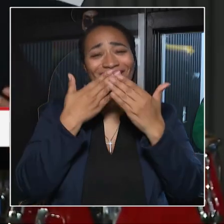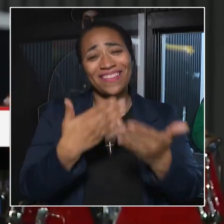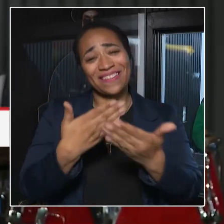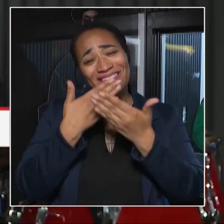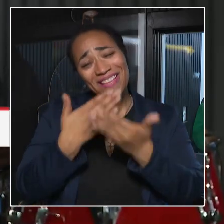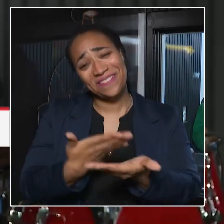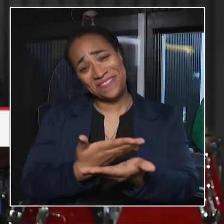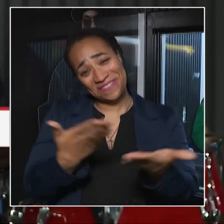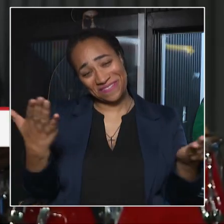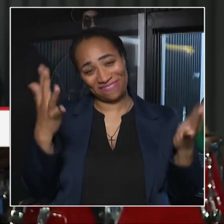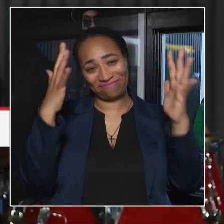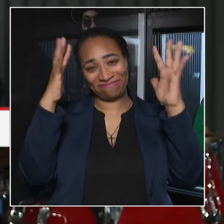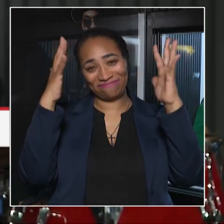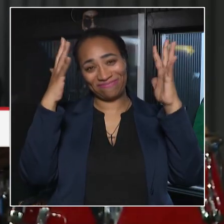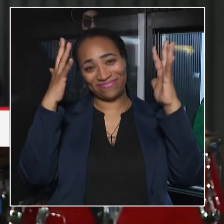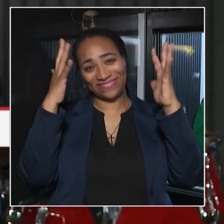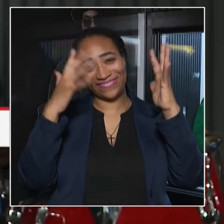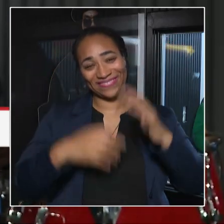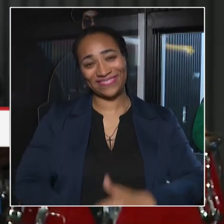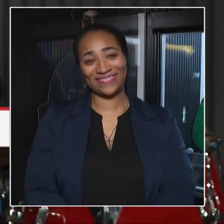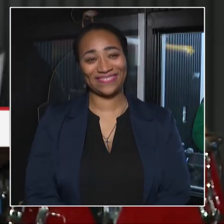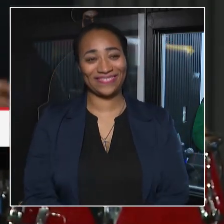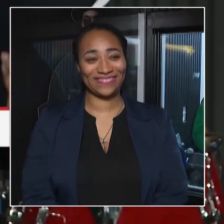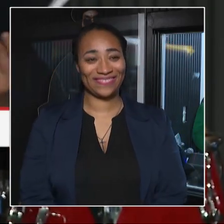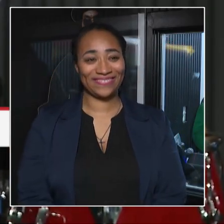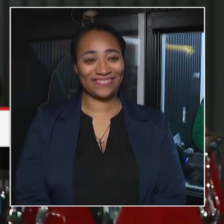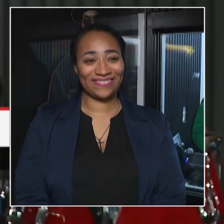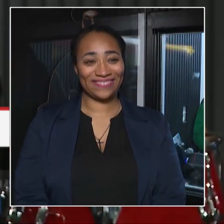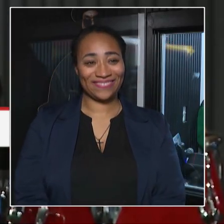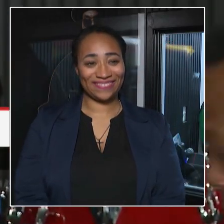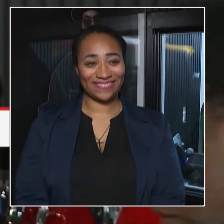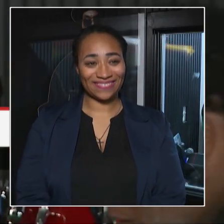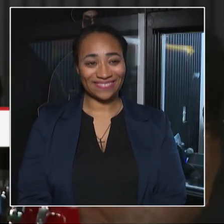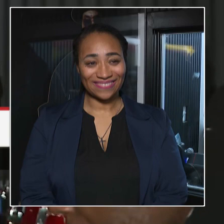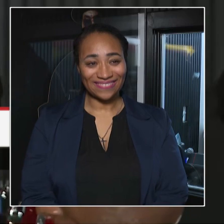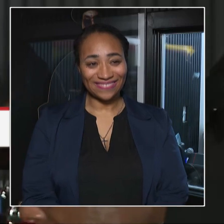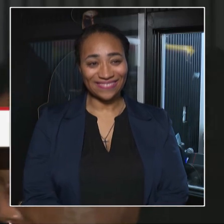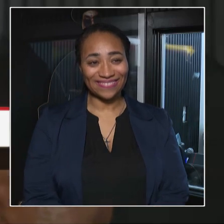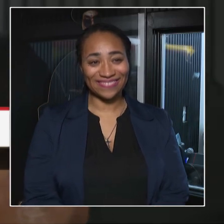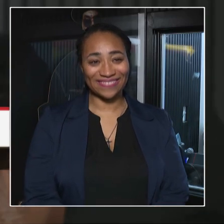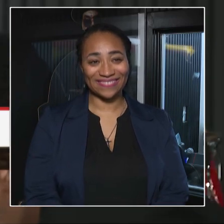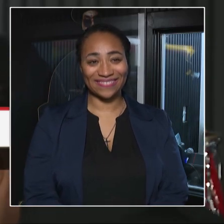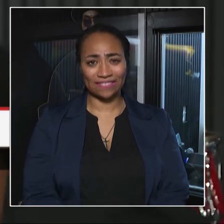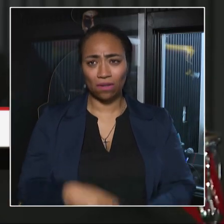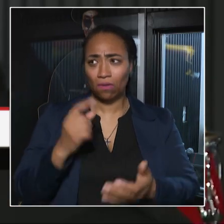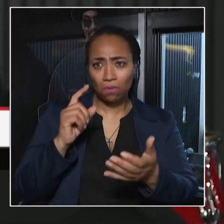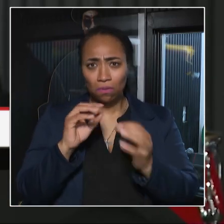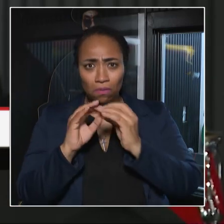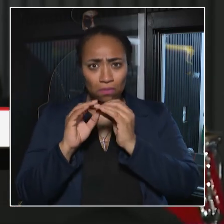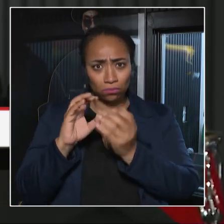So am I inviting Sherry up to the stage? No. Okay, I'm inviting the next speaker. Thank you.